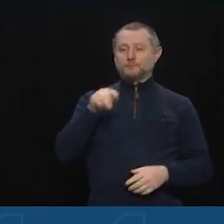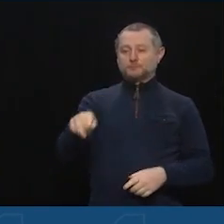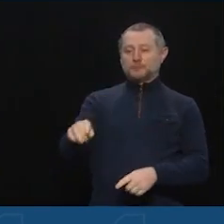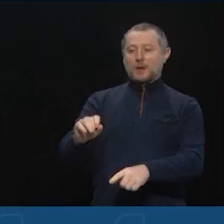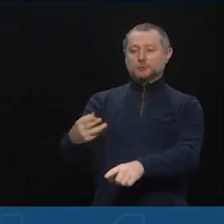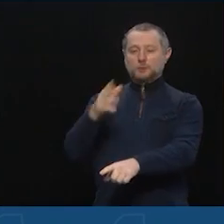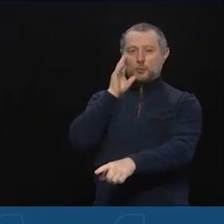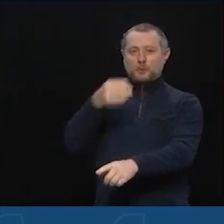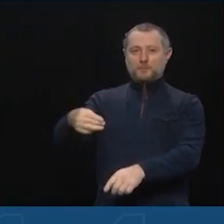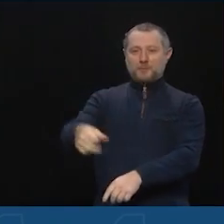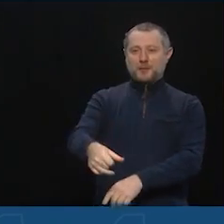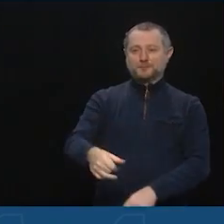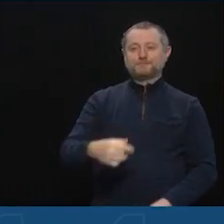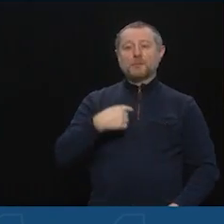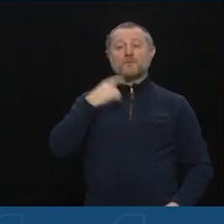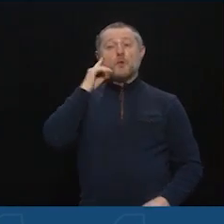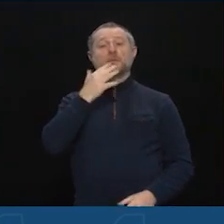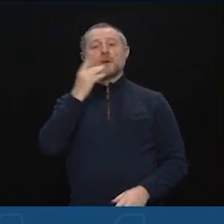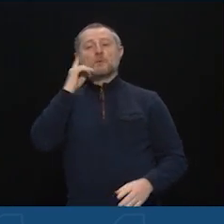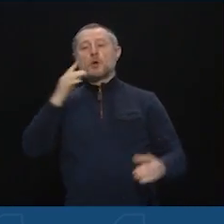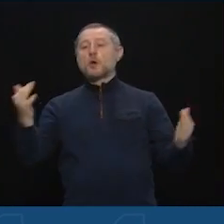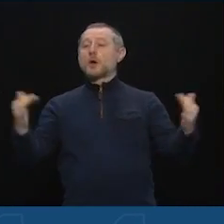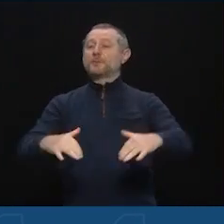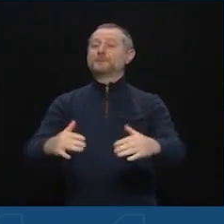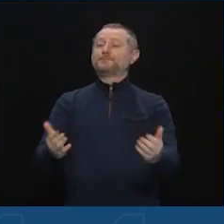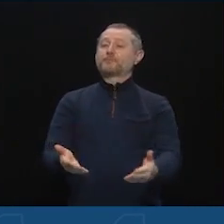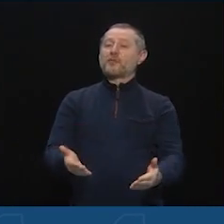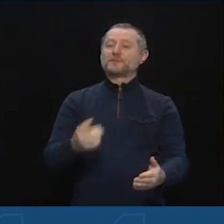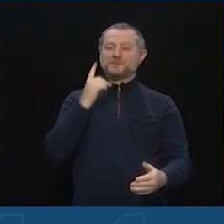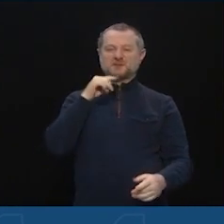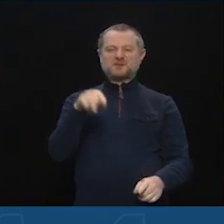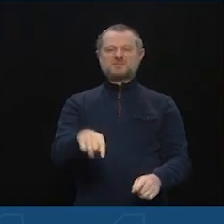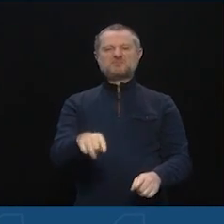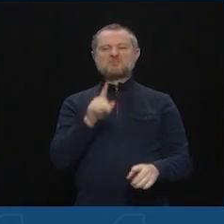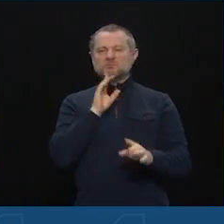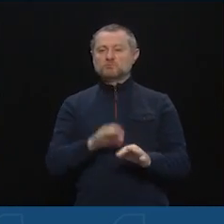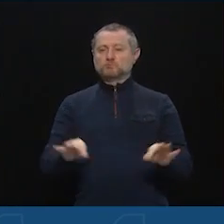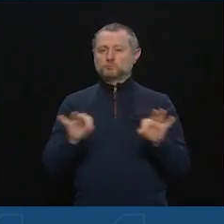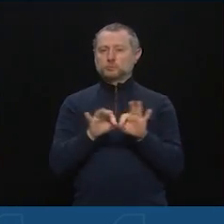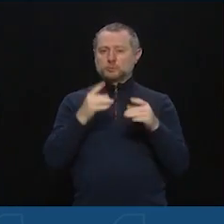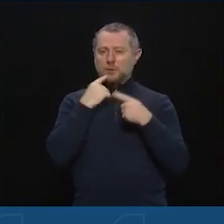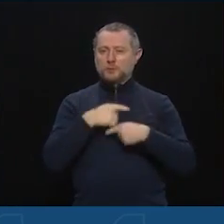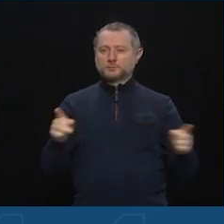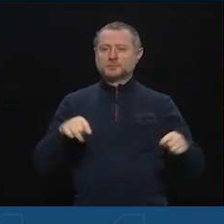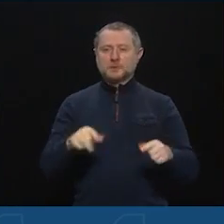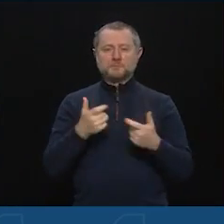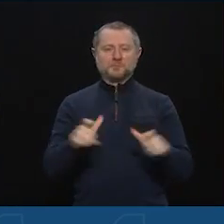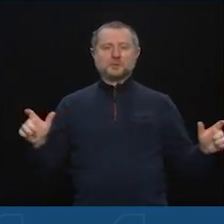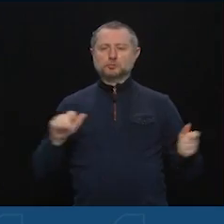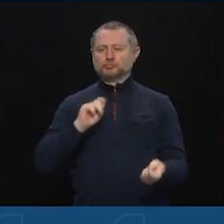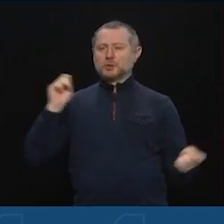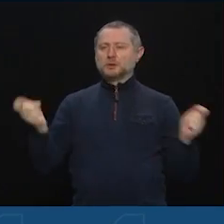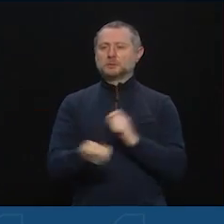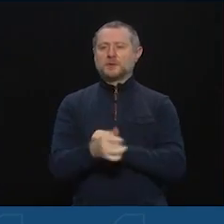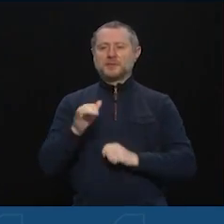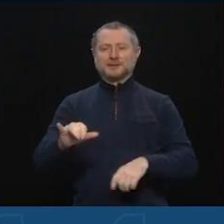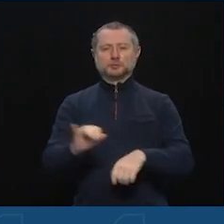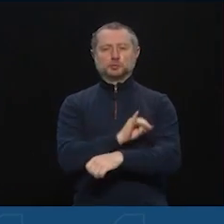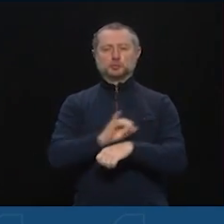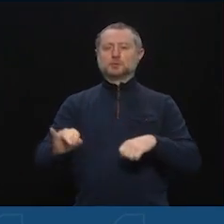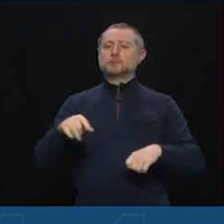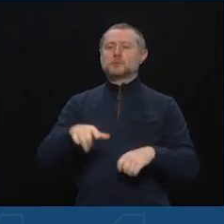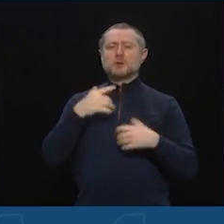coming out today to cover this important announcement, which, as you heard from many of the speakers, this is transformative for an industry that was literally brought to its